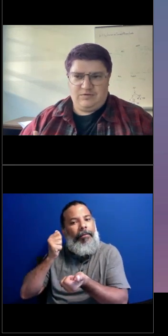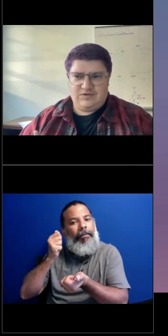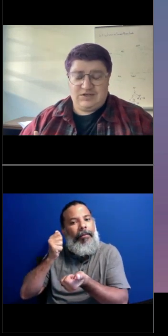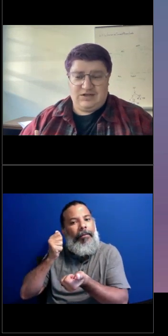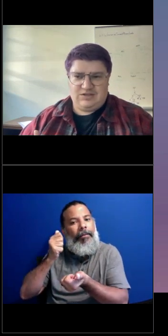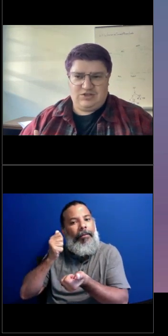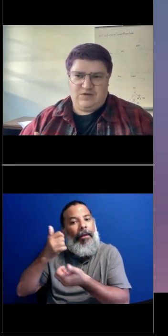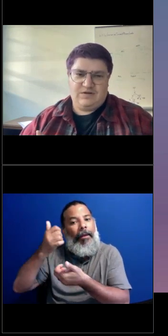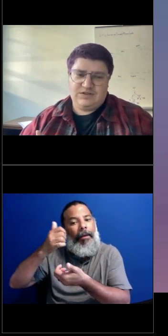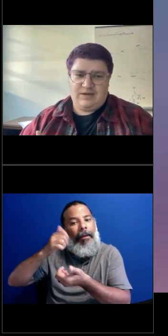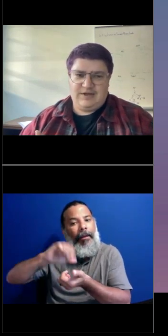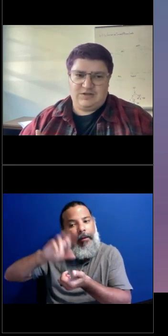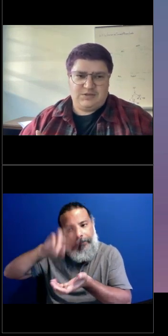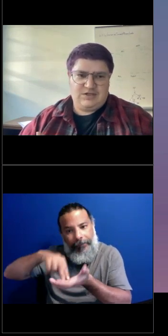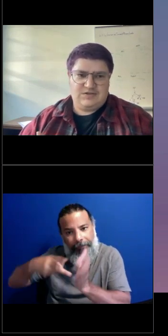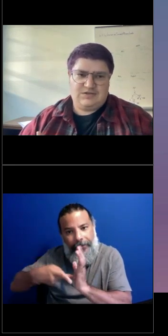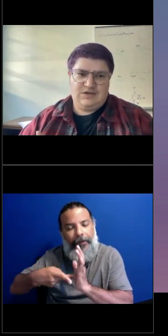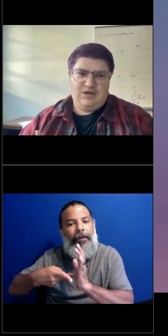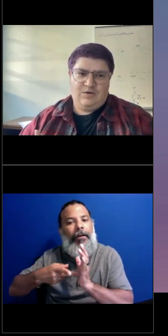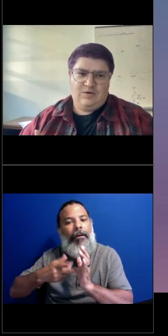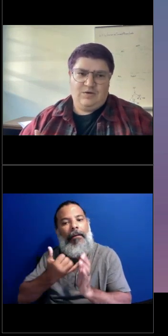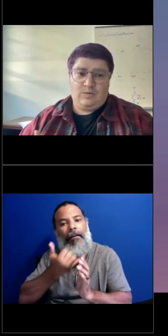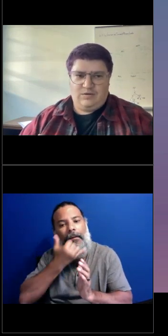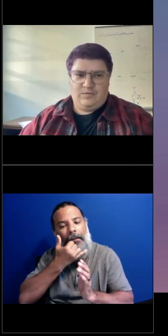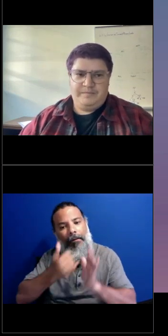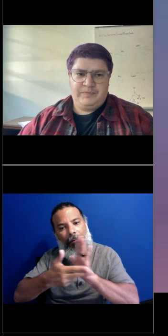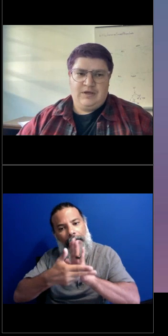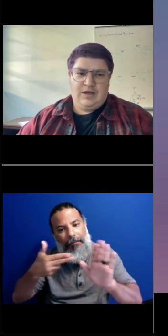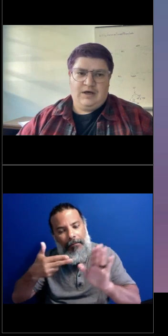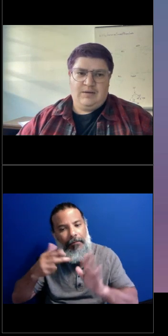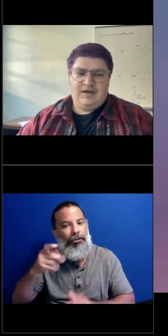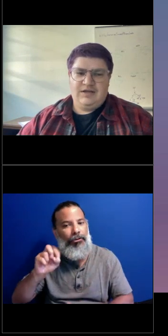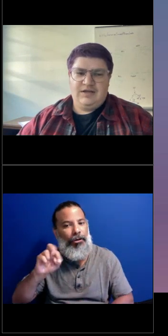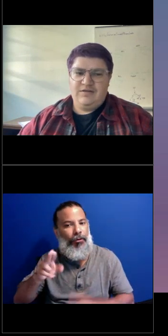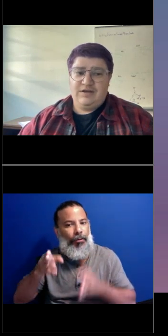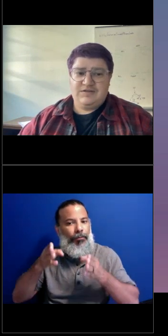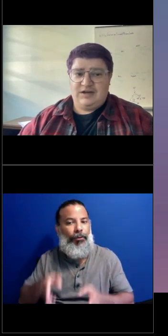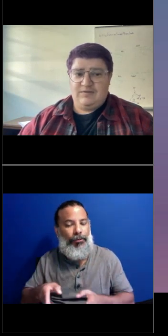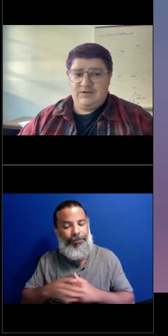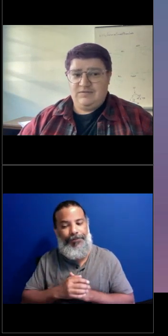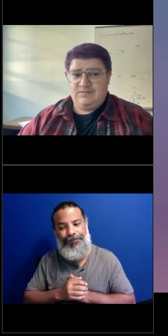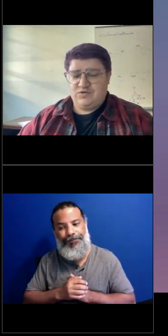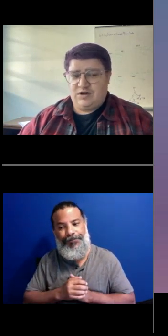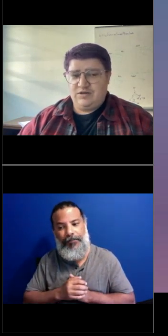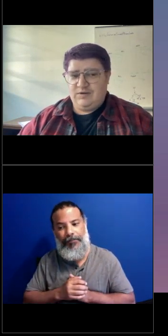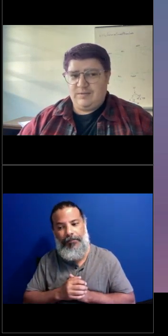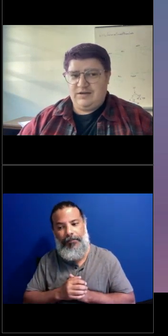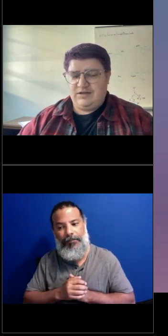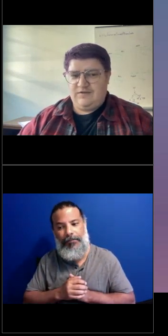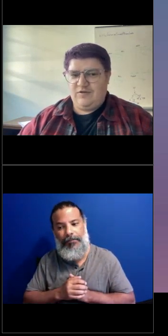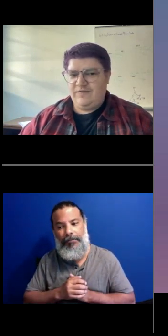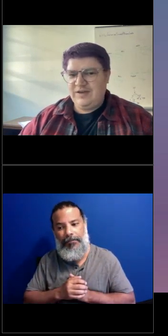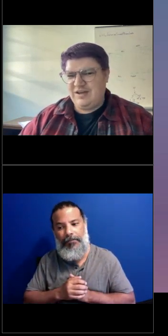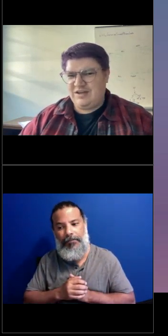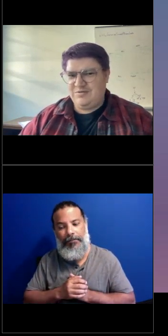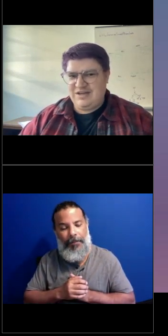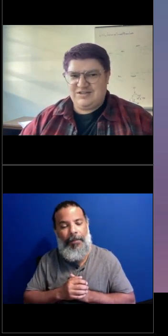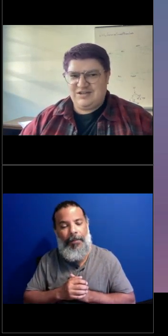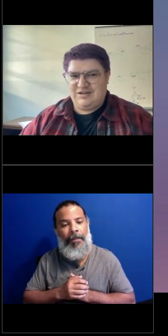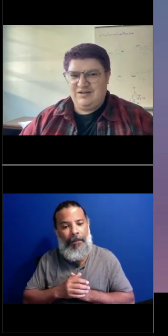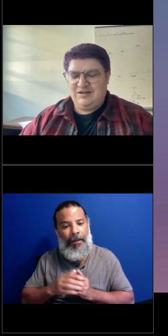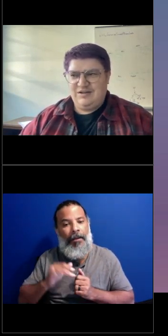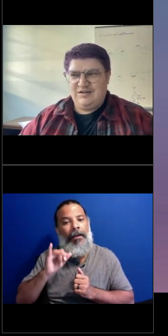people who have decided to share their time and expertise with you. And the other thing is that I really strongly recommend, if you feel like